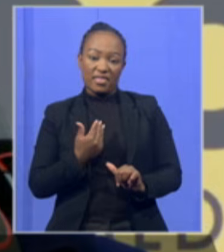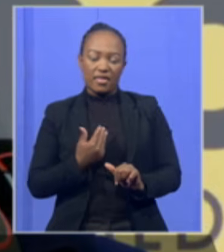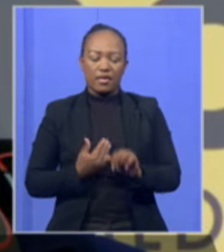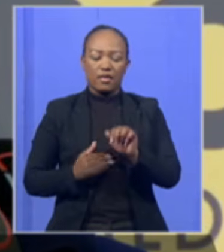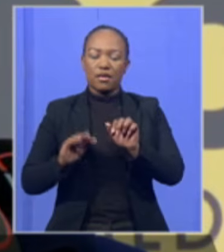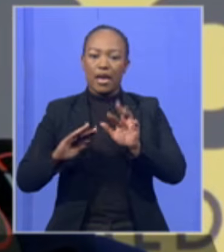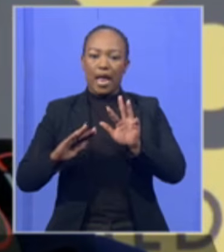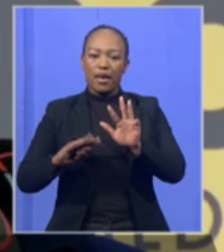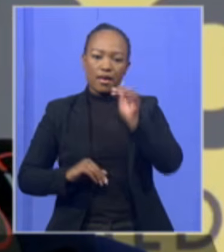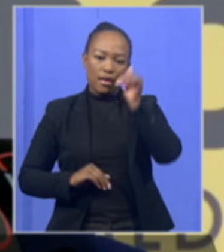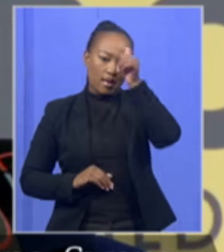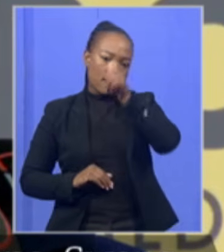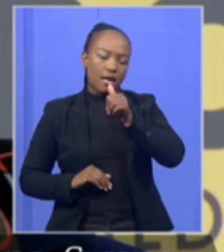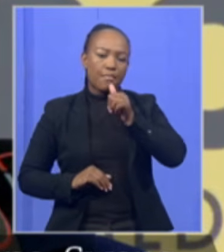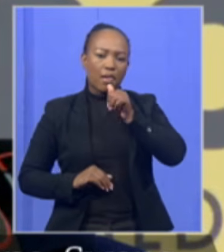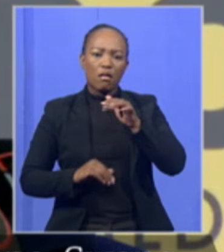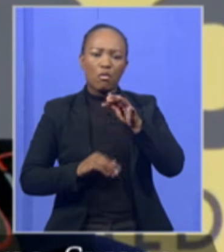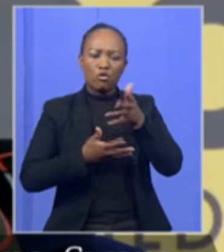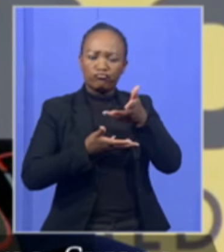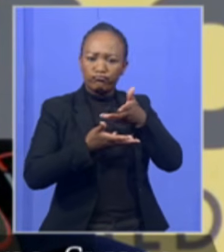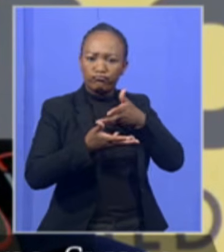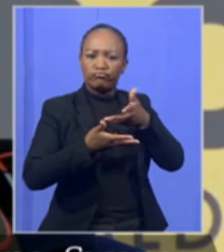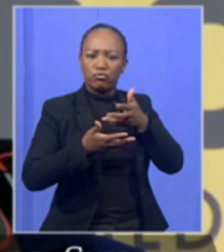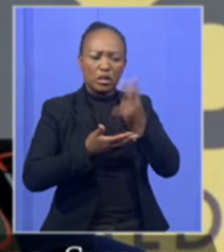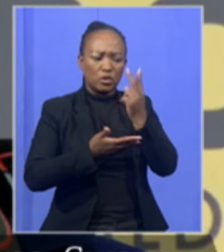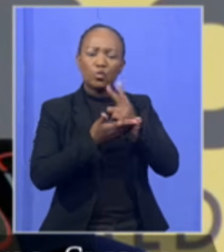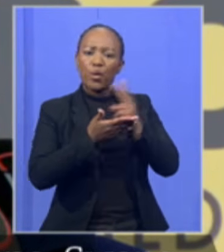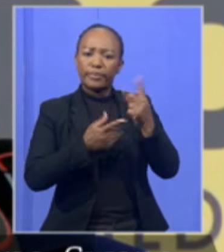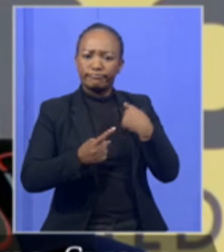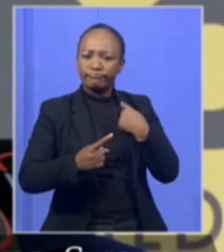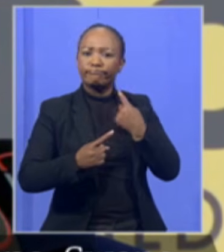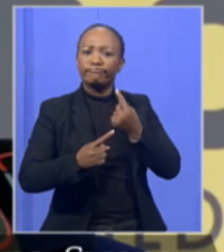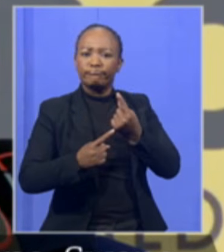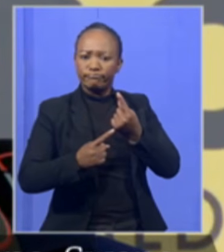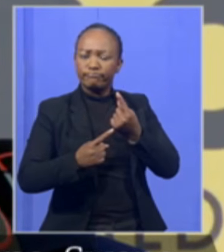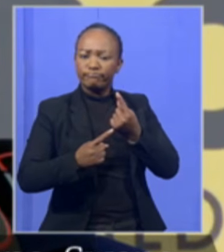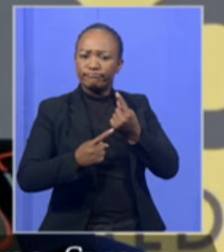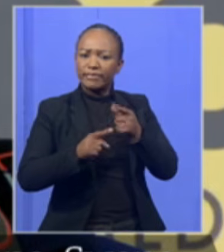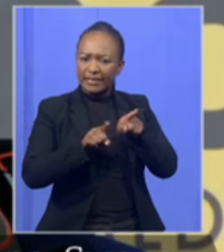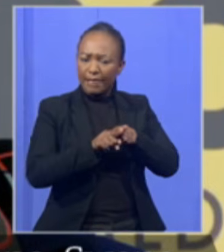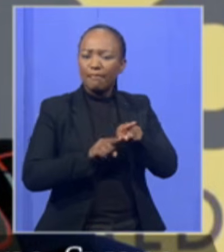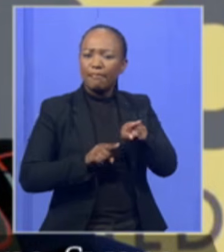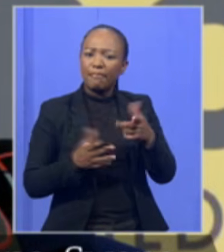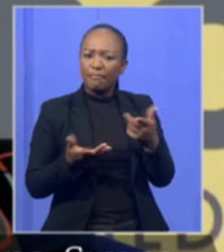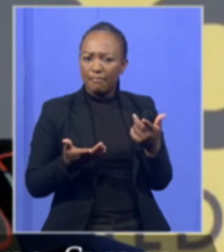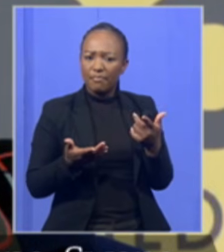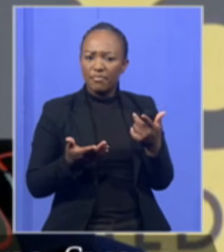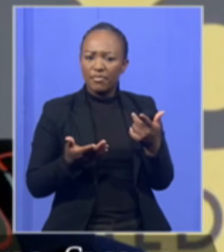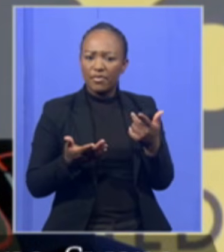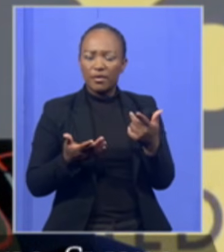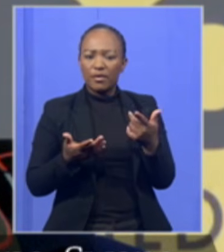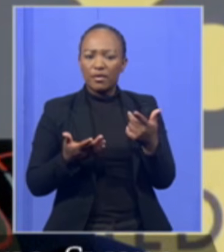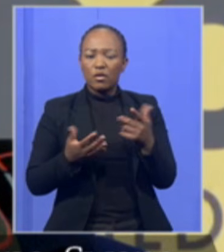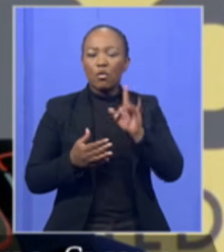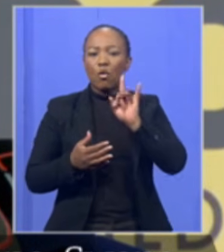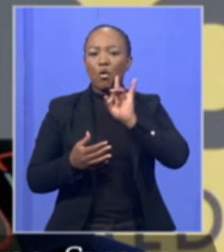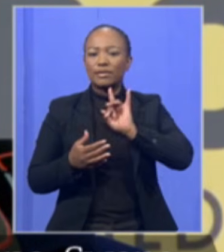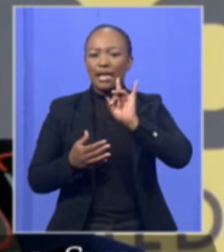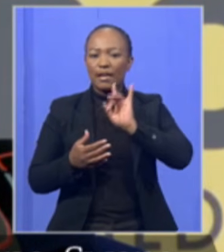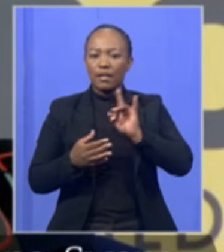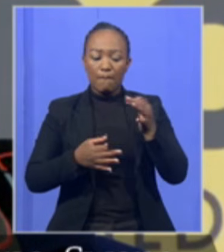April, intensive discussions in the past 2 weeks in the same hotel with